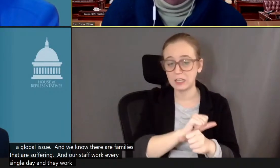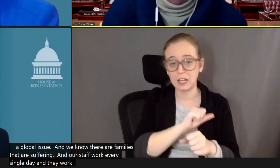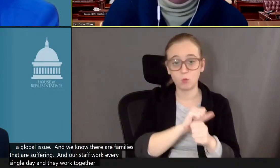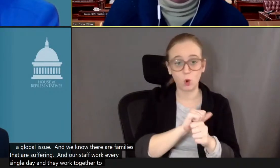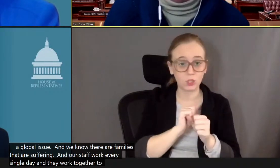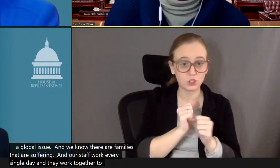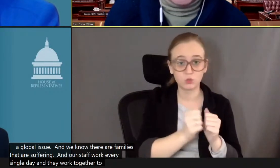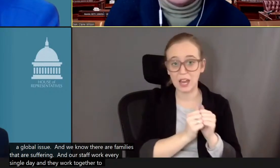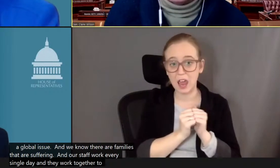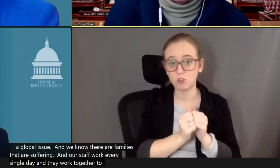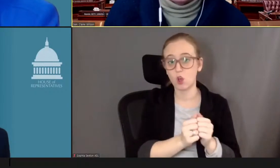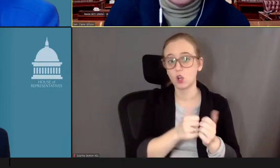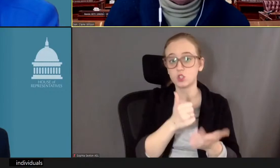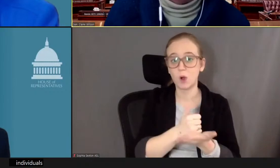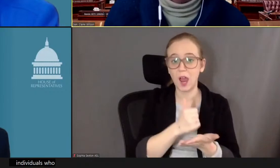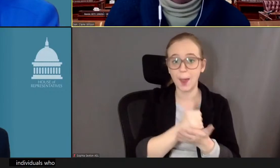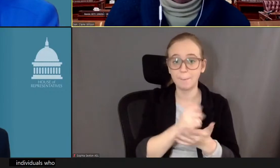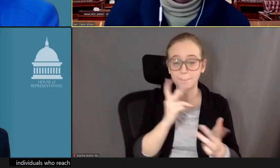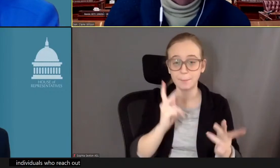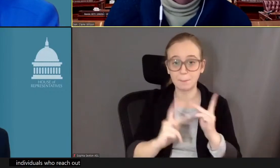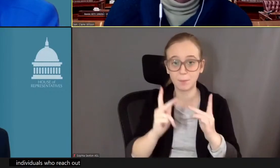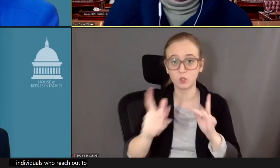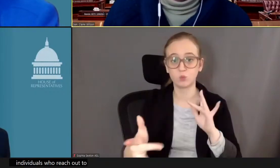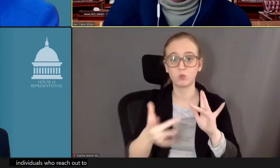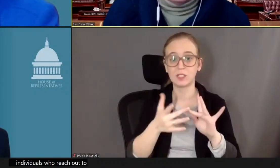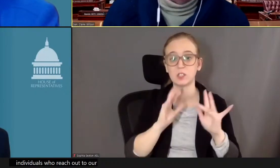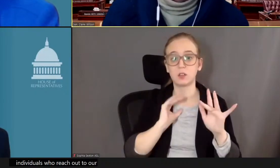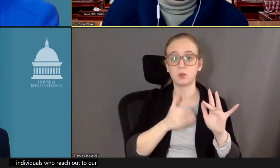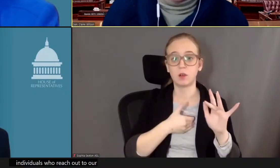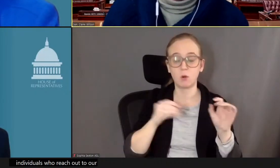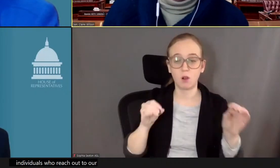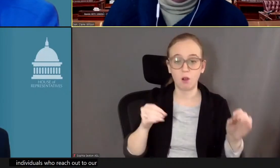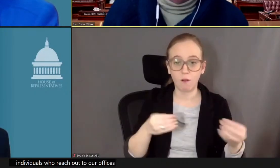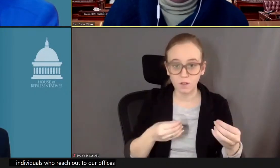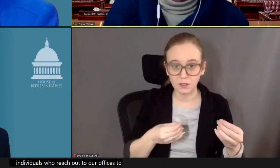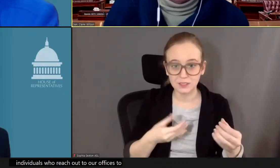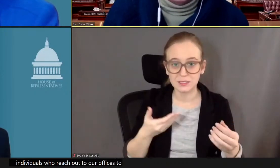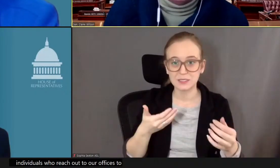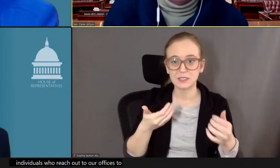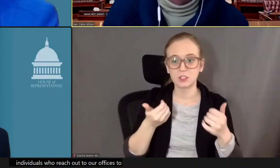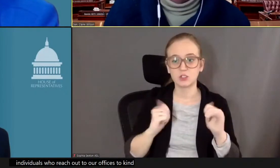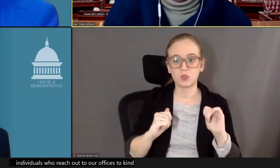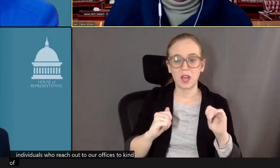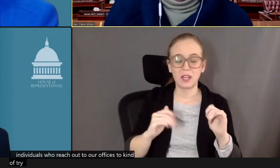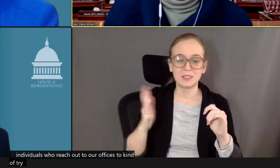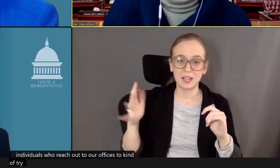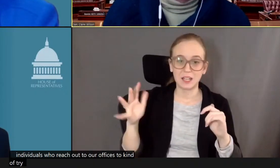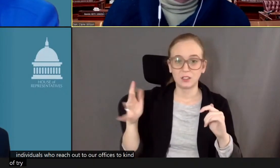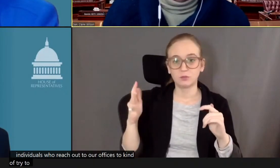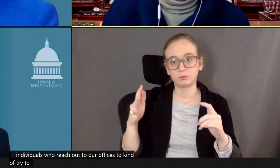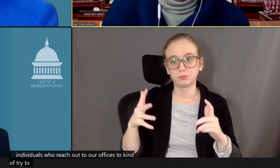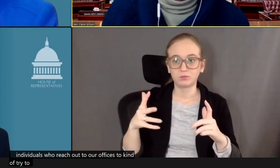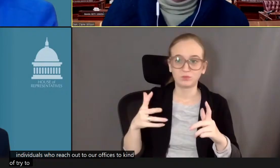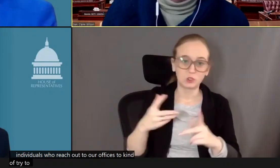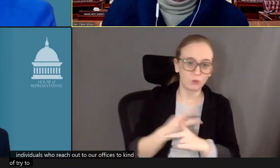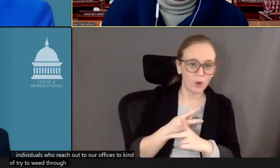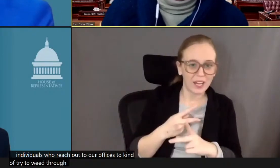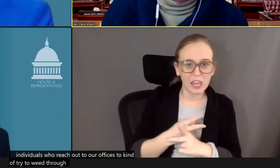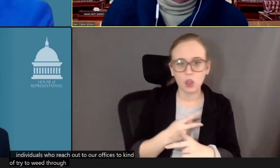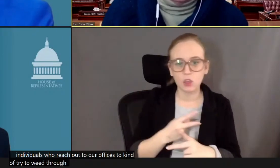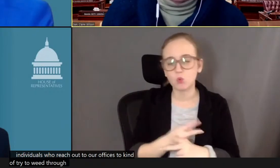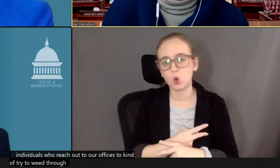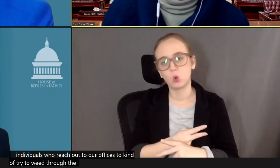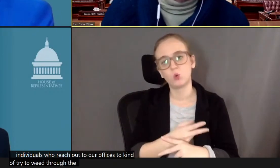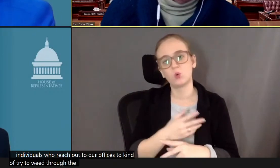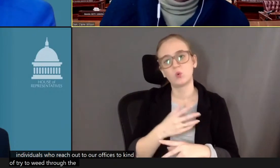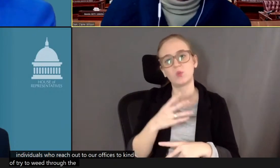individuals who reach out to our offices to kind of try to weed through the challenges and to